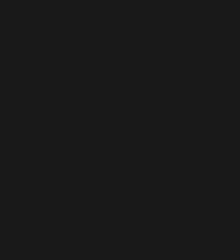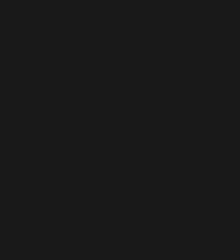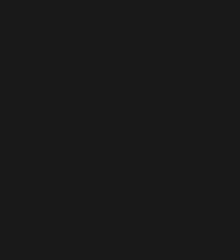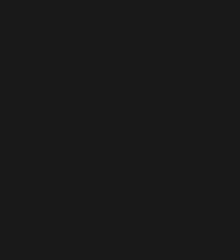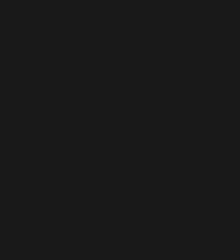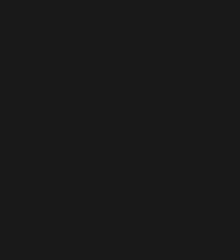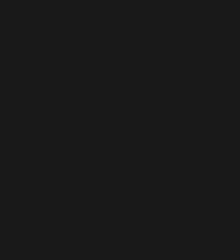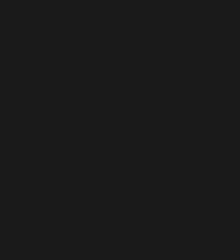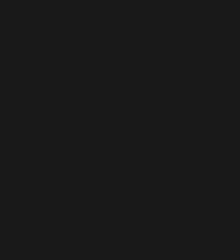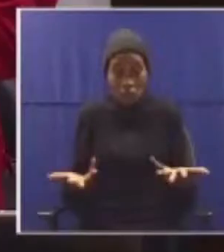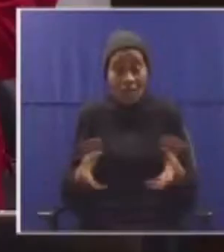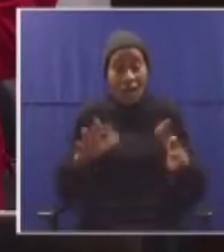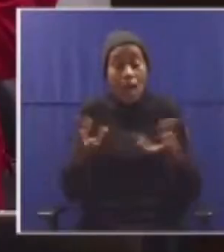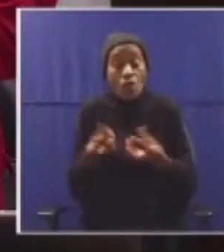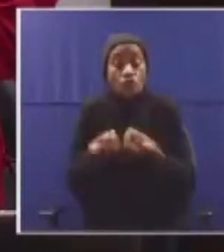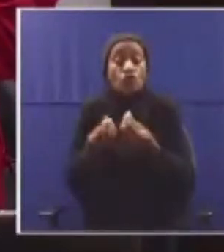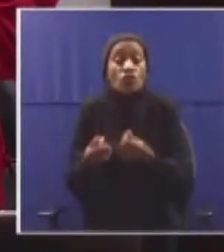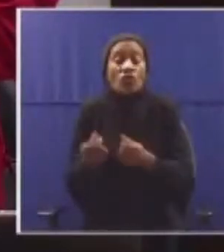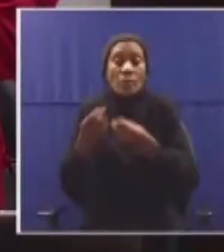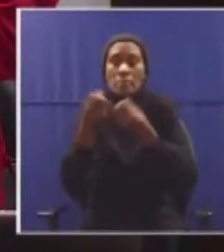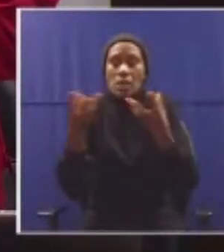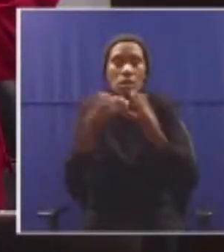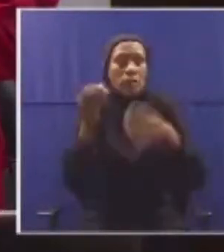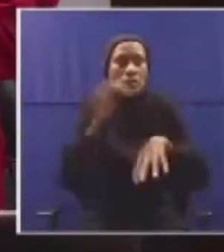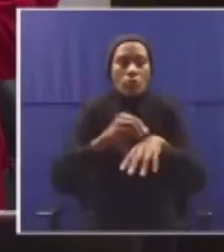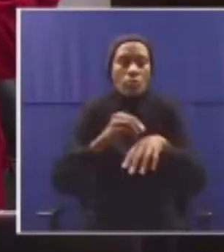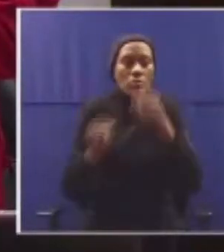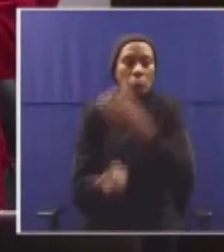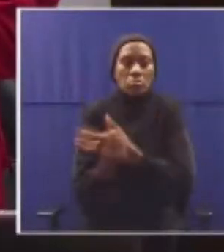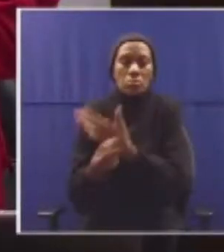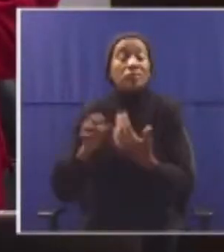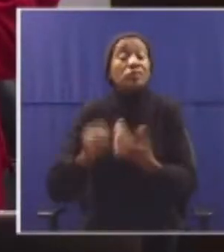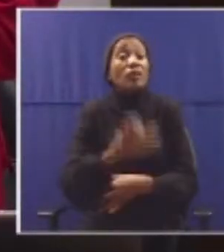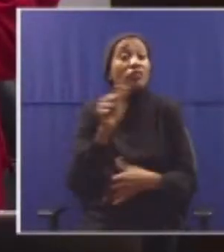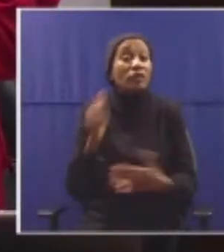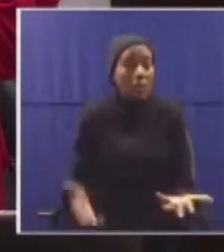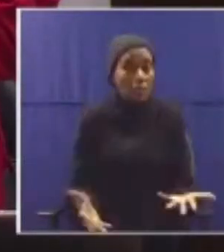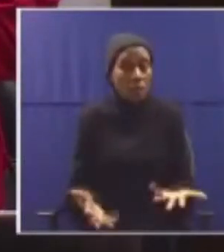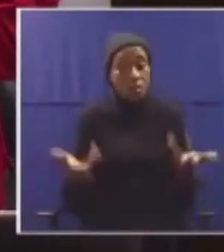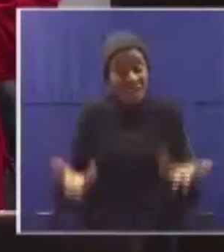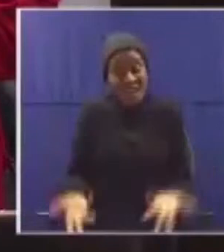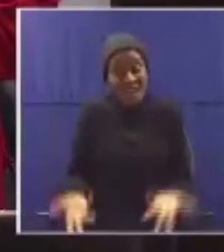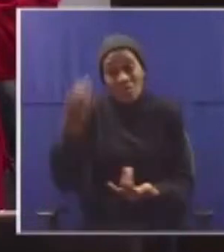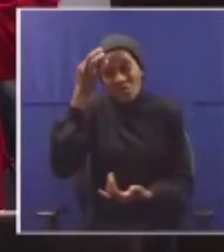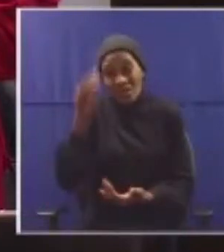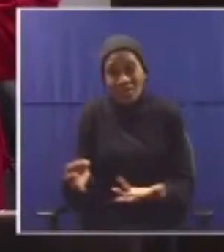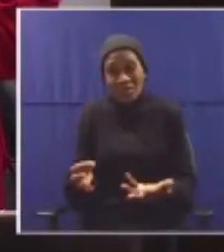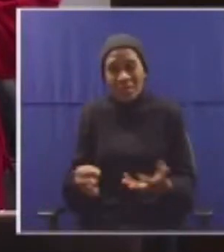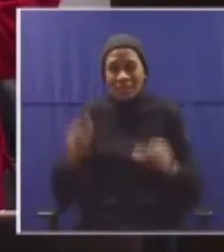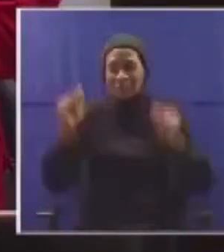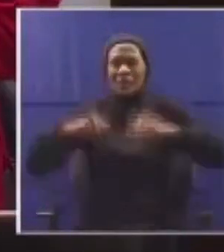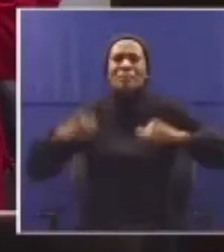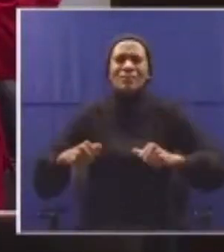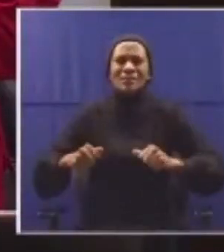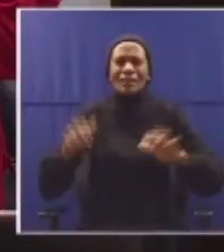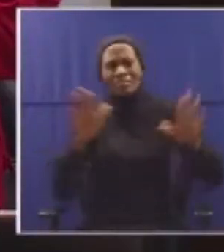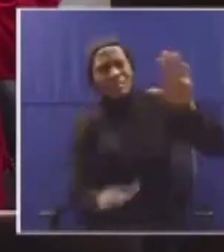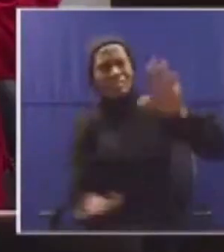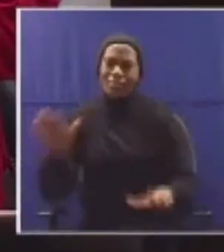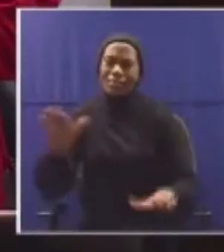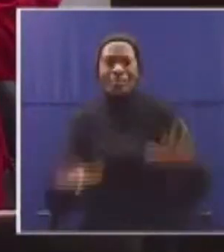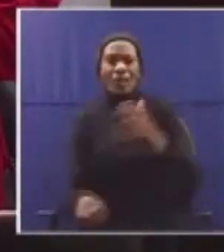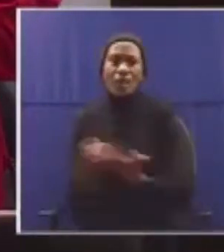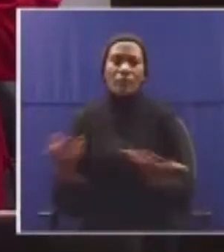does not know how to resolve many of the problems we have, and it permits chaos and disorder. How is